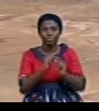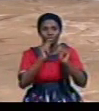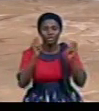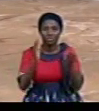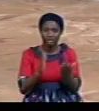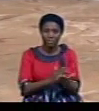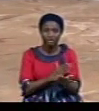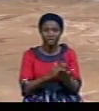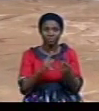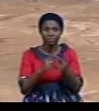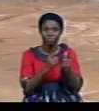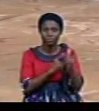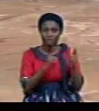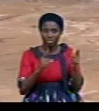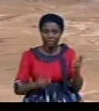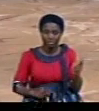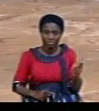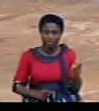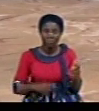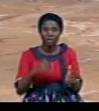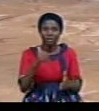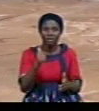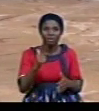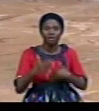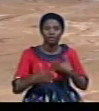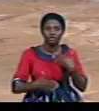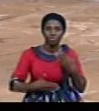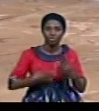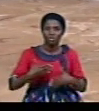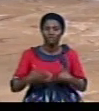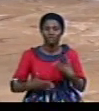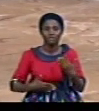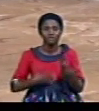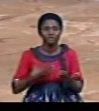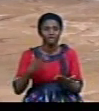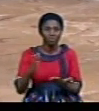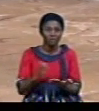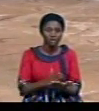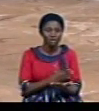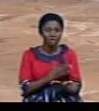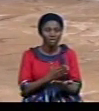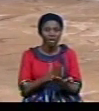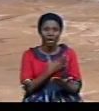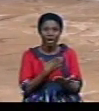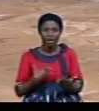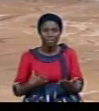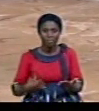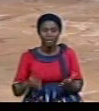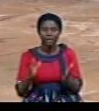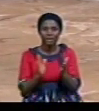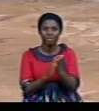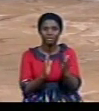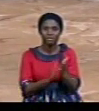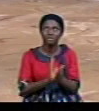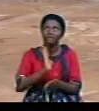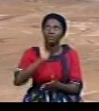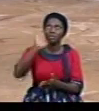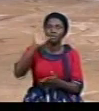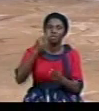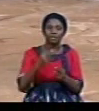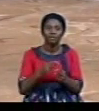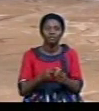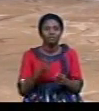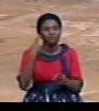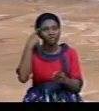Allelujah sing onto the Lord a joyful song Let Us Praise